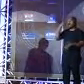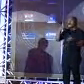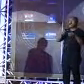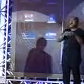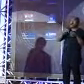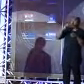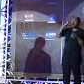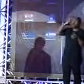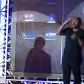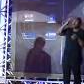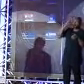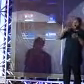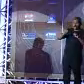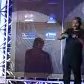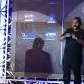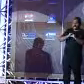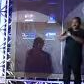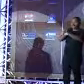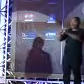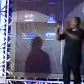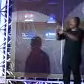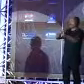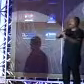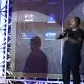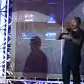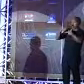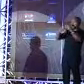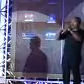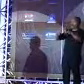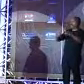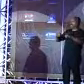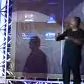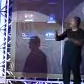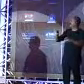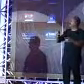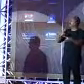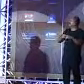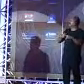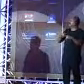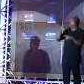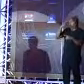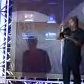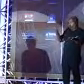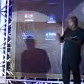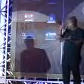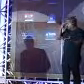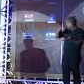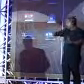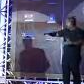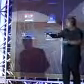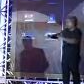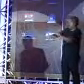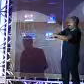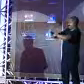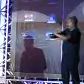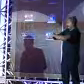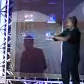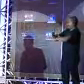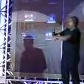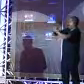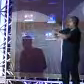And other universities in the West have done some similar things,